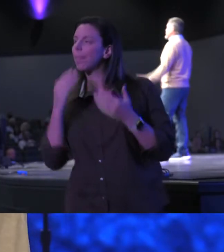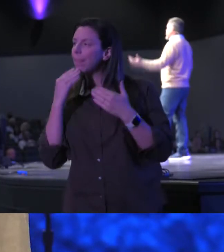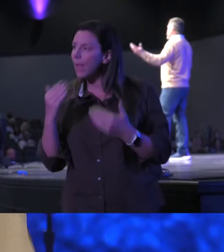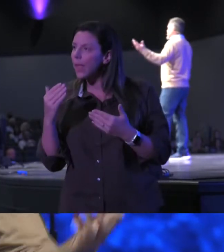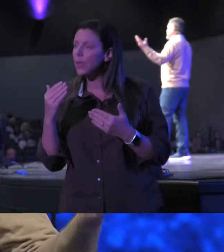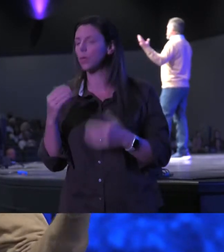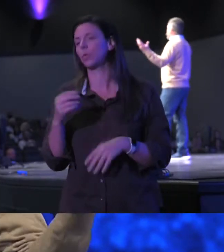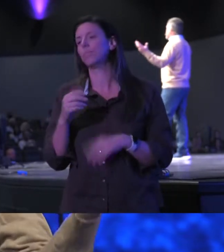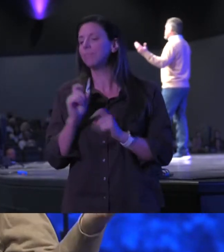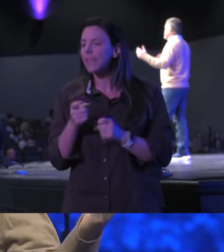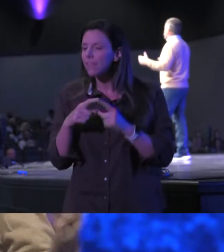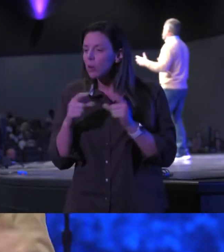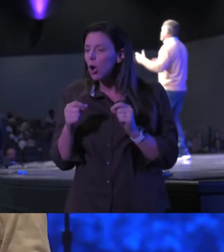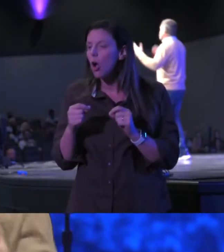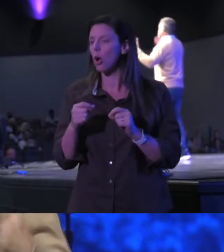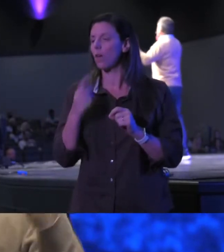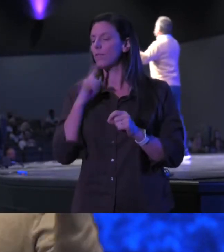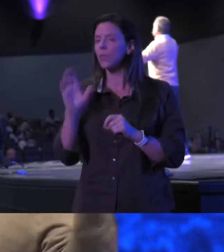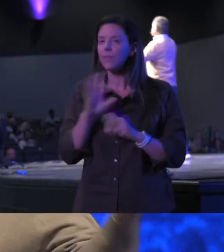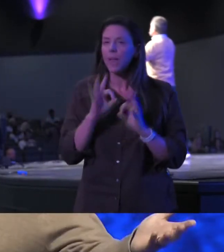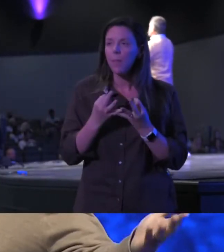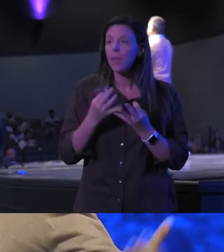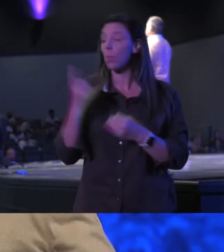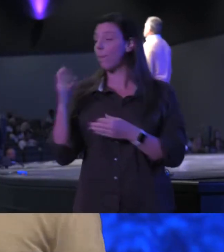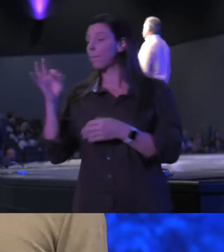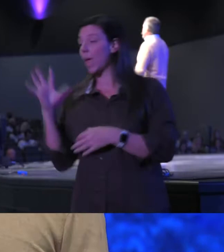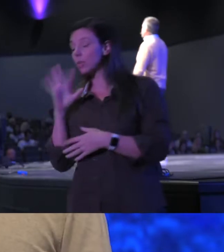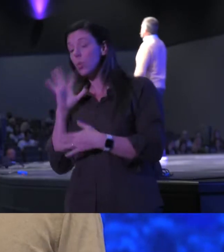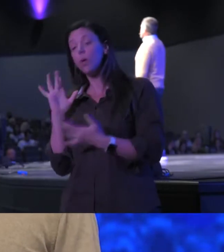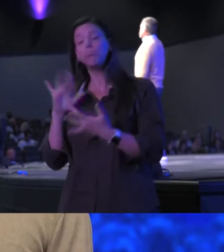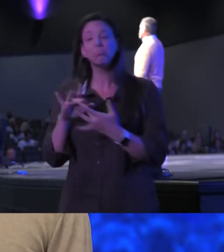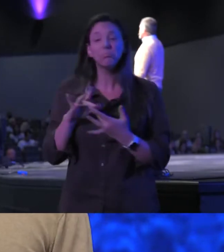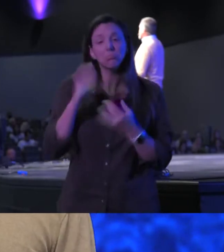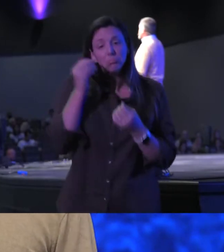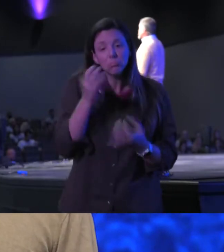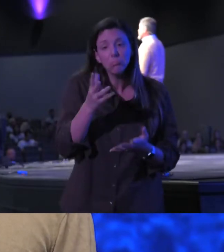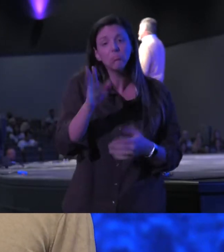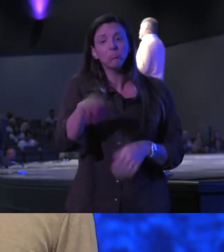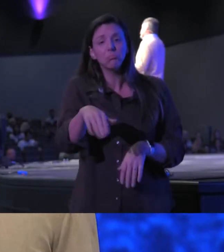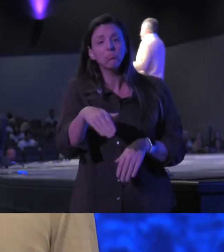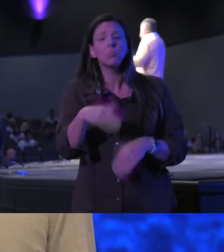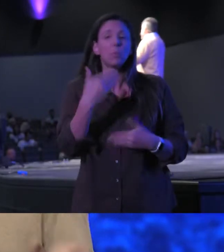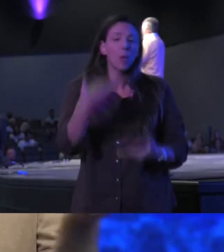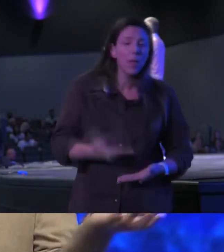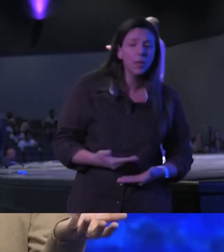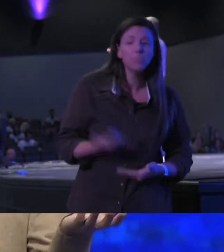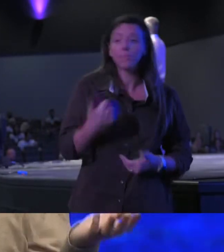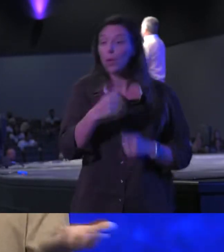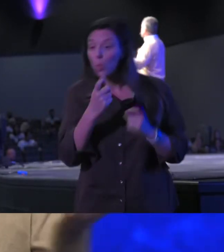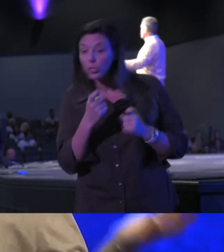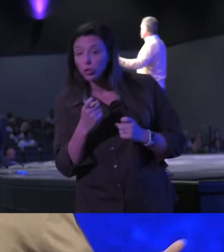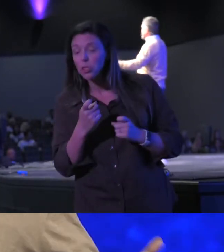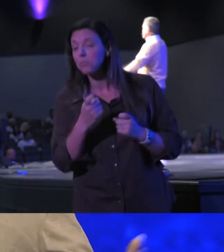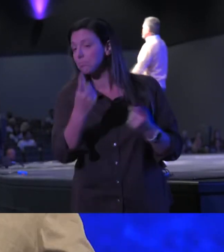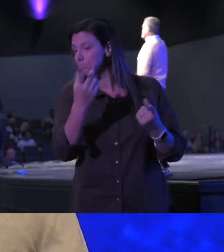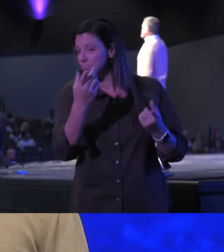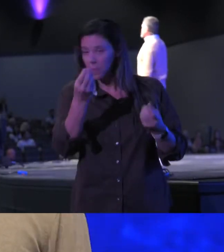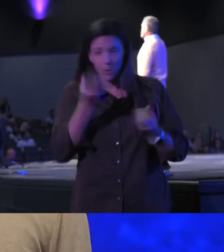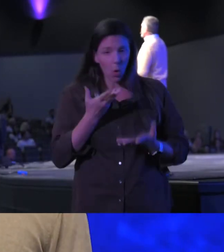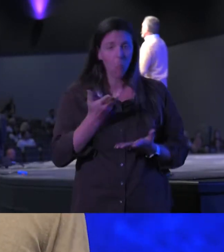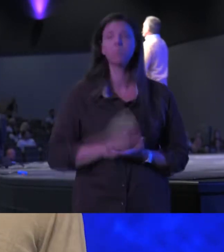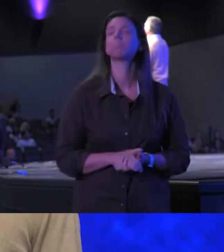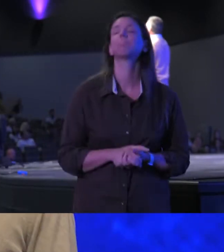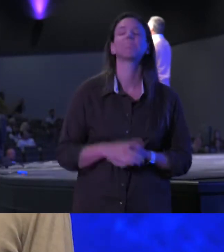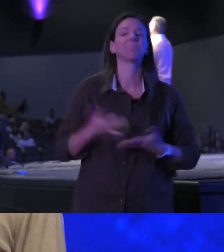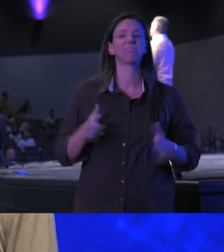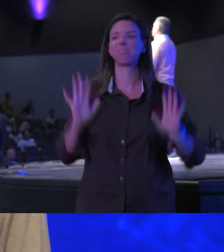reach out and say, hey, do you have any questions? Is there anything we can share with you about the ministries of our church? And that's it. That's all we'll do with that information.